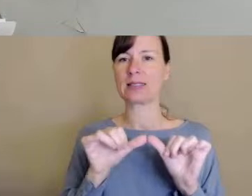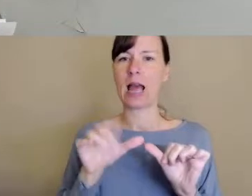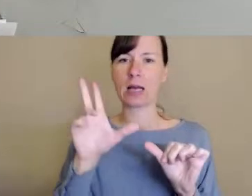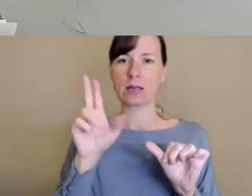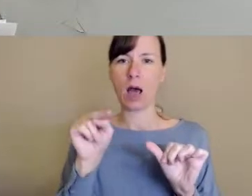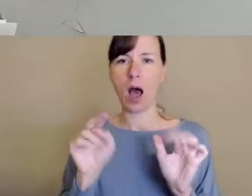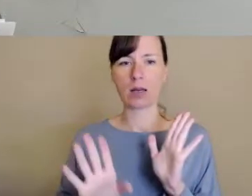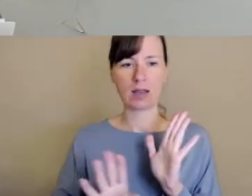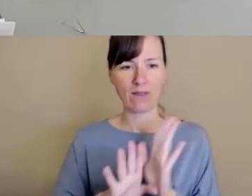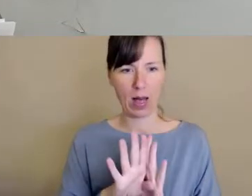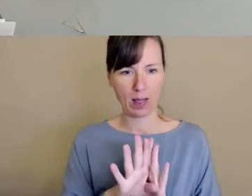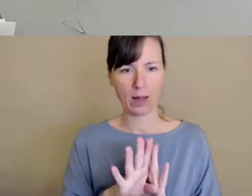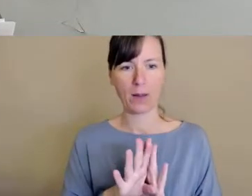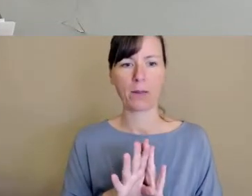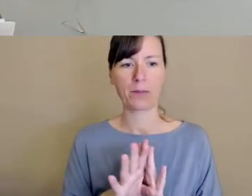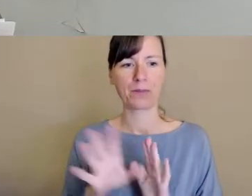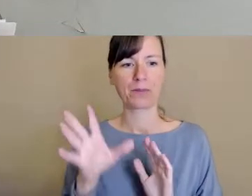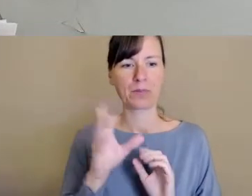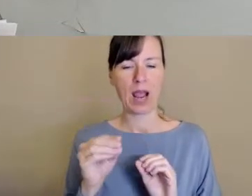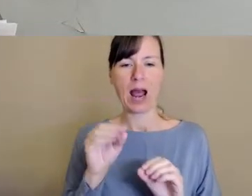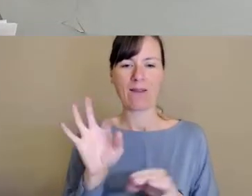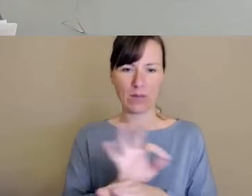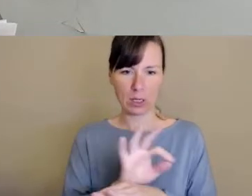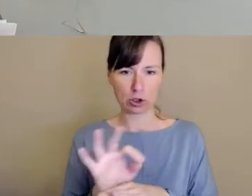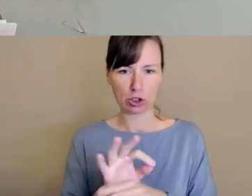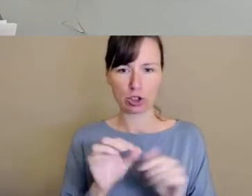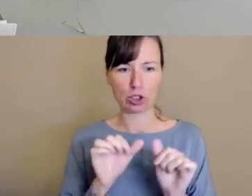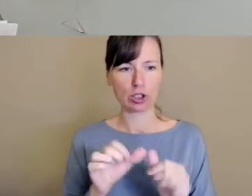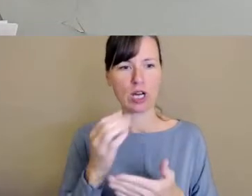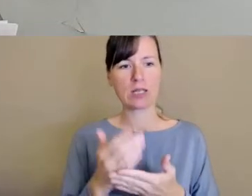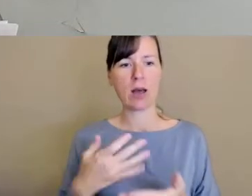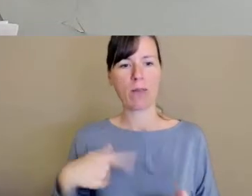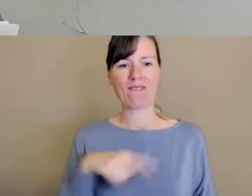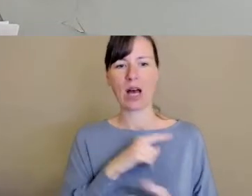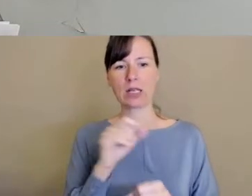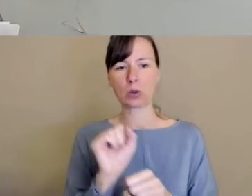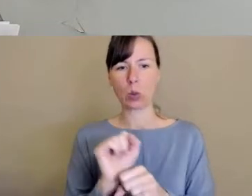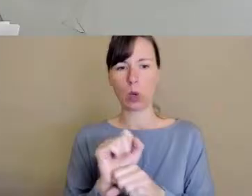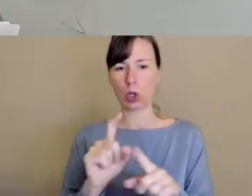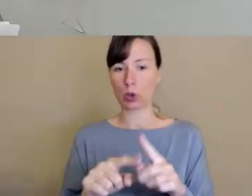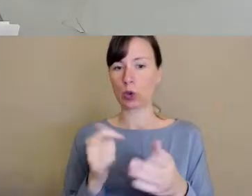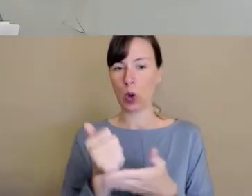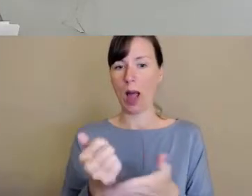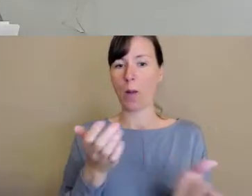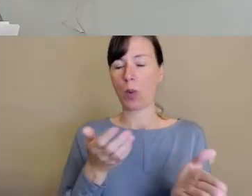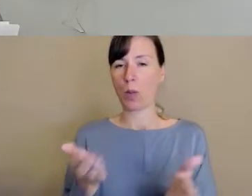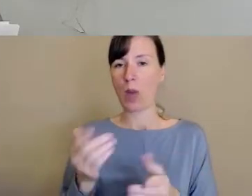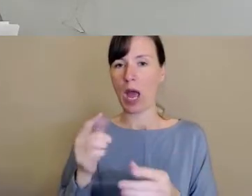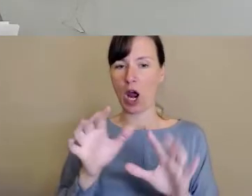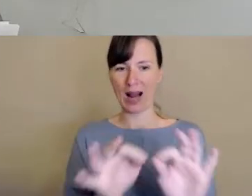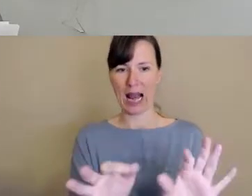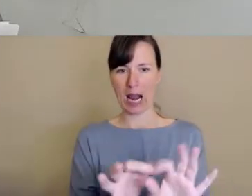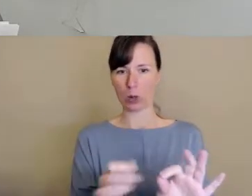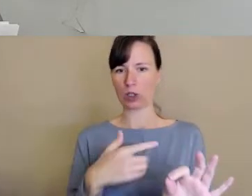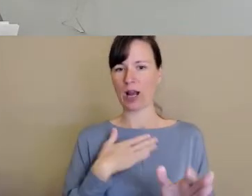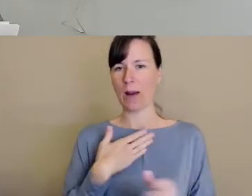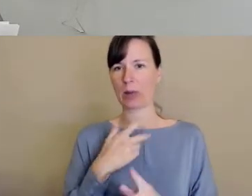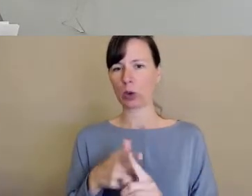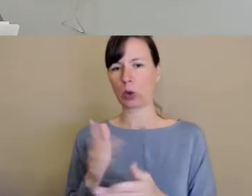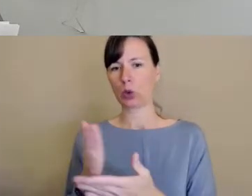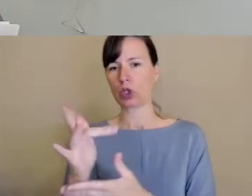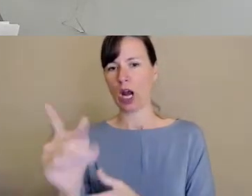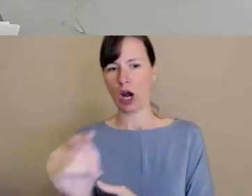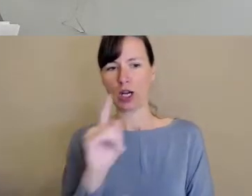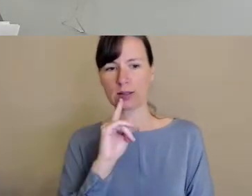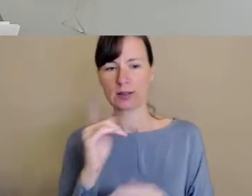for the town attorneys to review. And it can be as simple as the town of Cheverly agrees to conserve the land in perpetuity